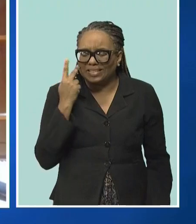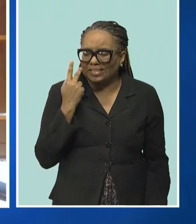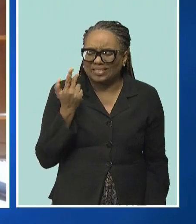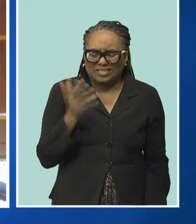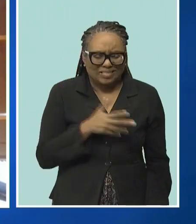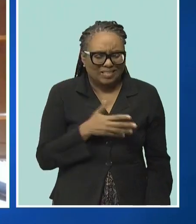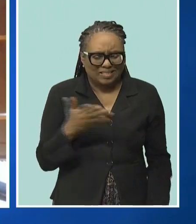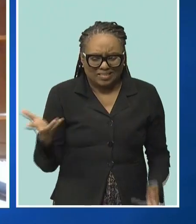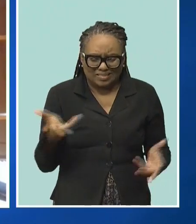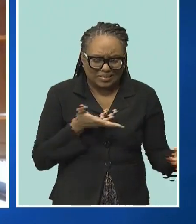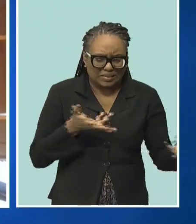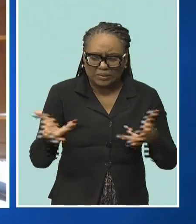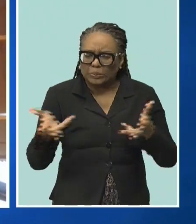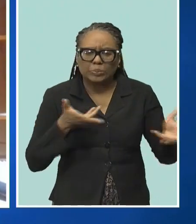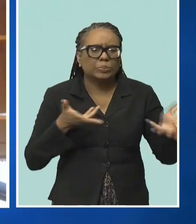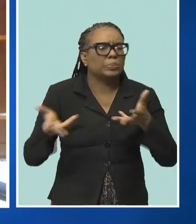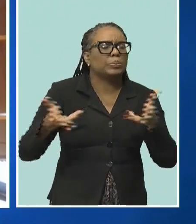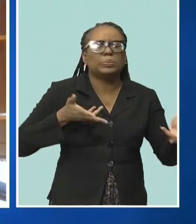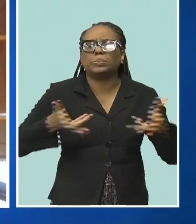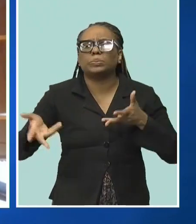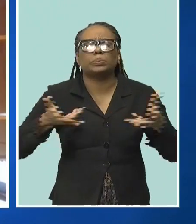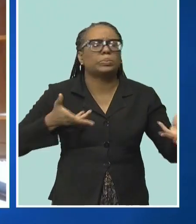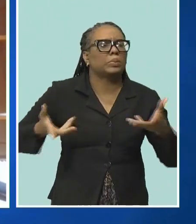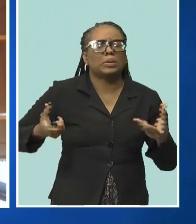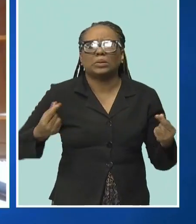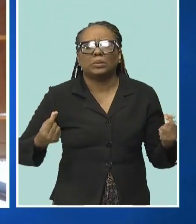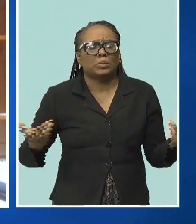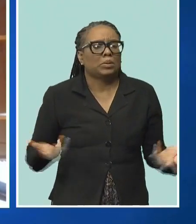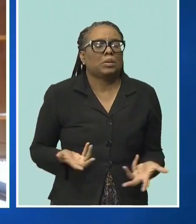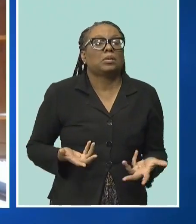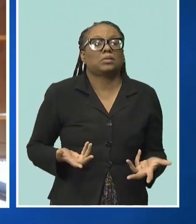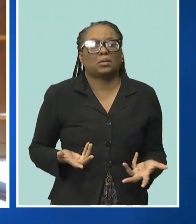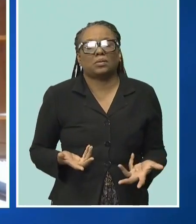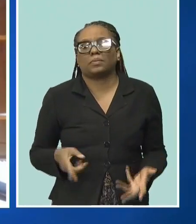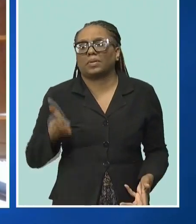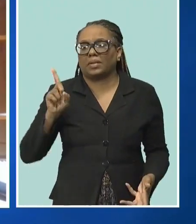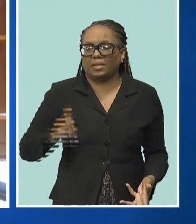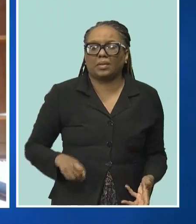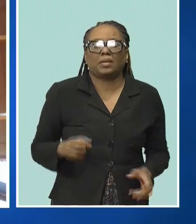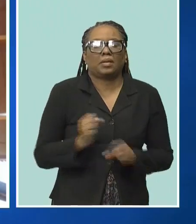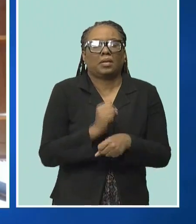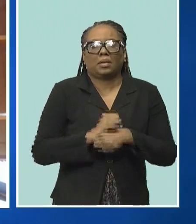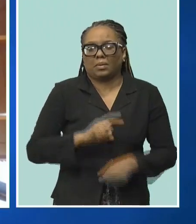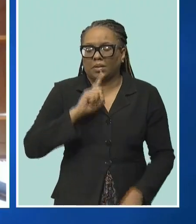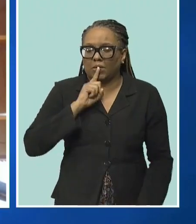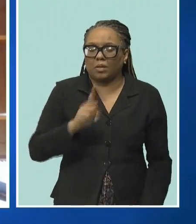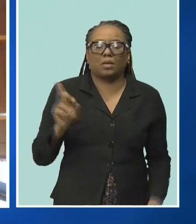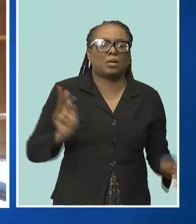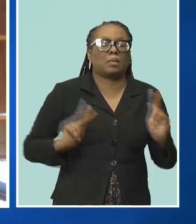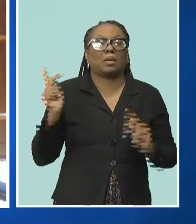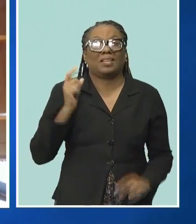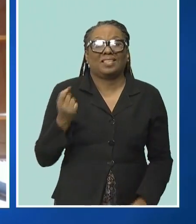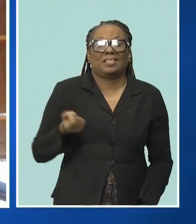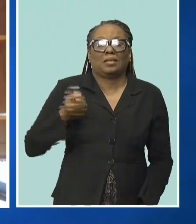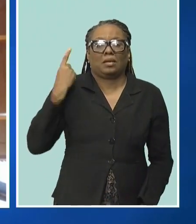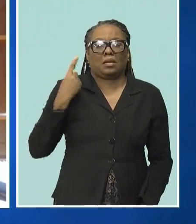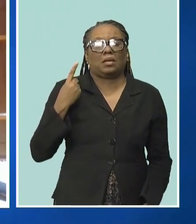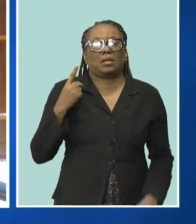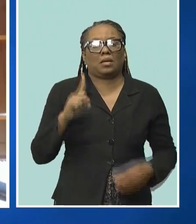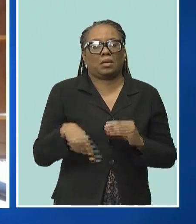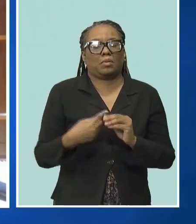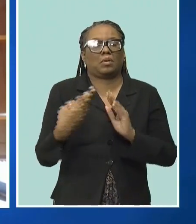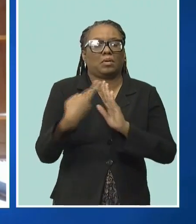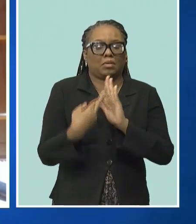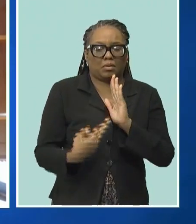this falls into this category or not. So that uncertainty needed to be addressed as far as a regulation